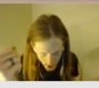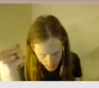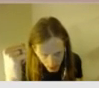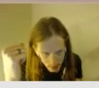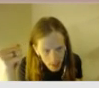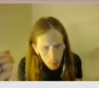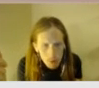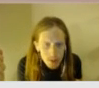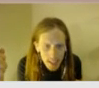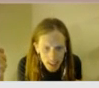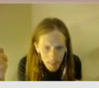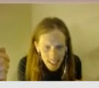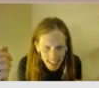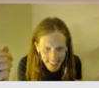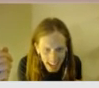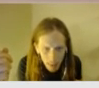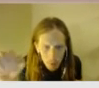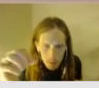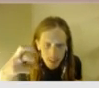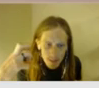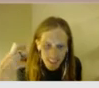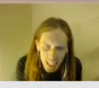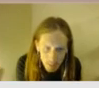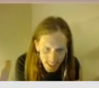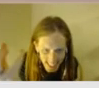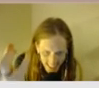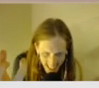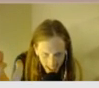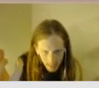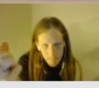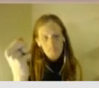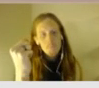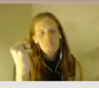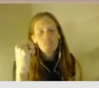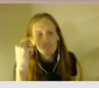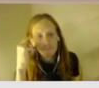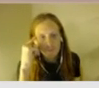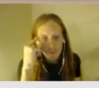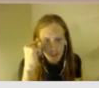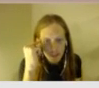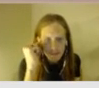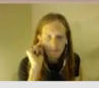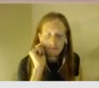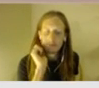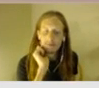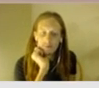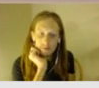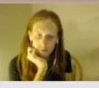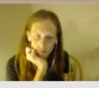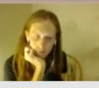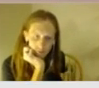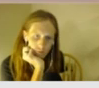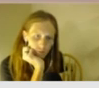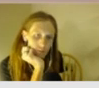pushing themselves. What would you say to somebody like that? And what would be some steps that they could take? So let's see. I